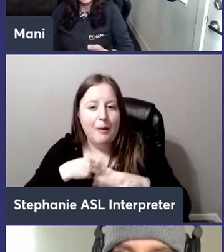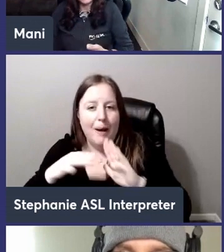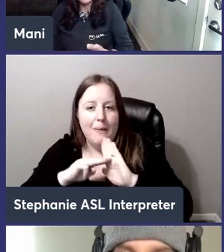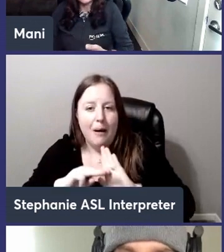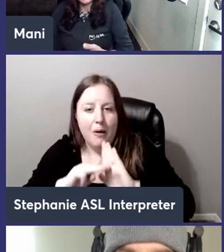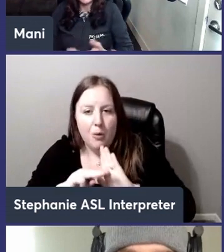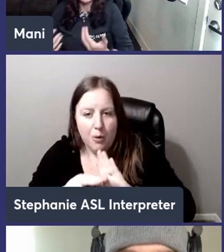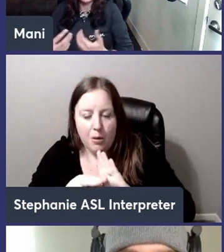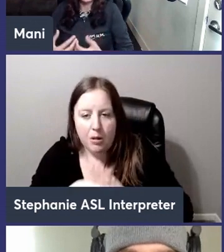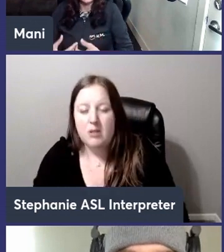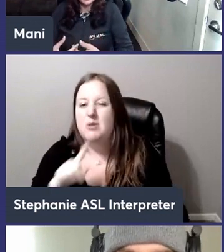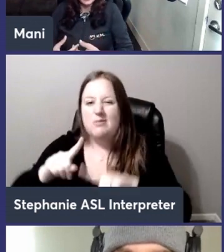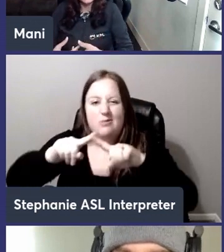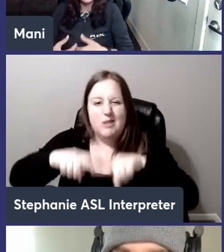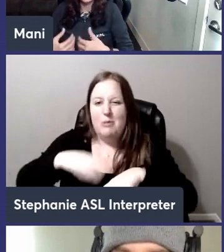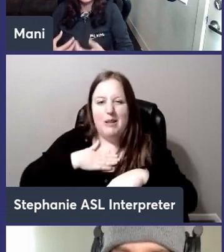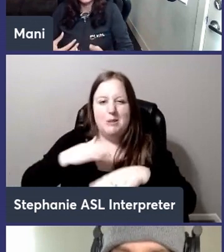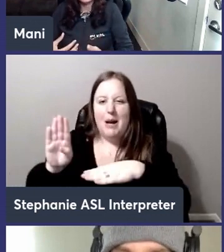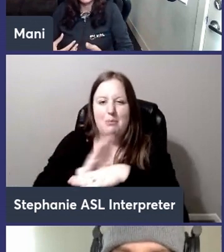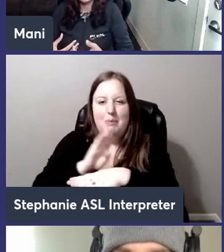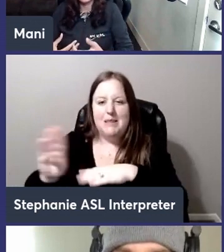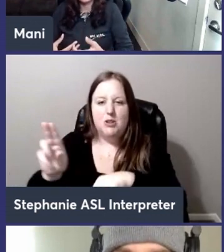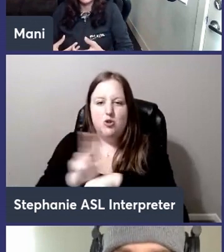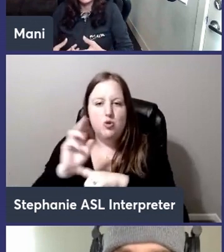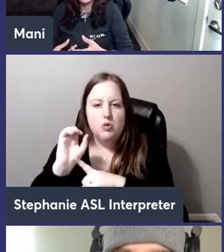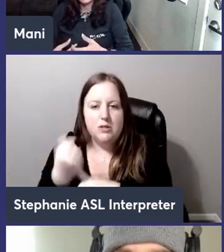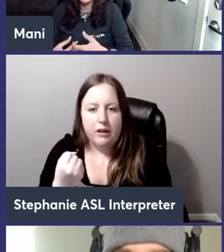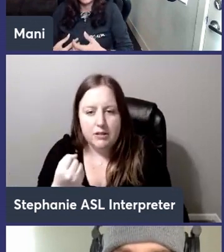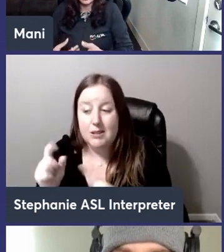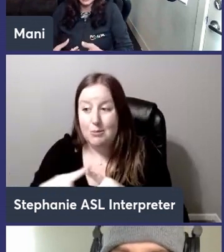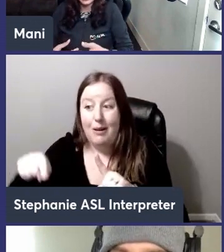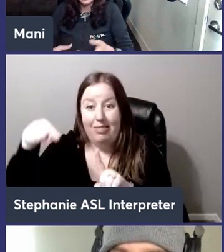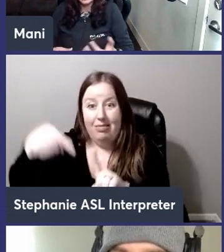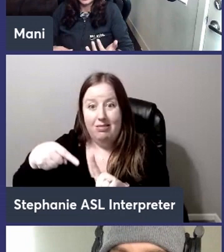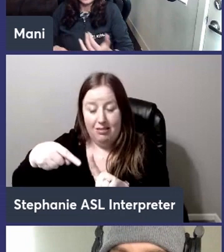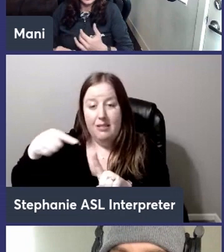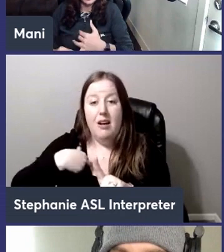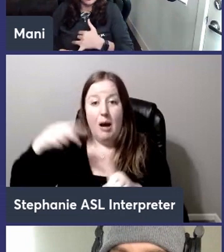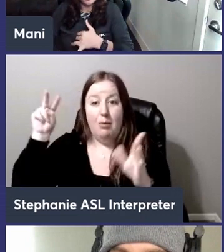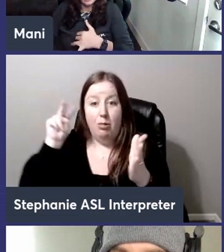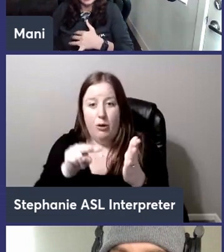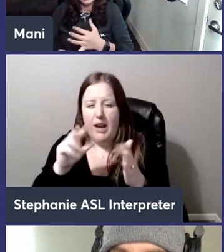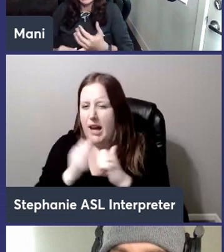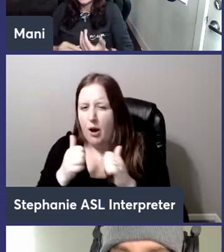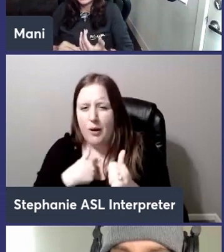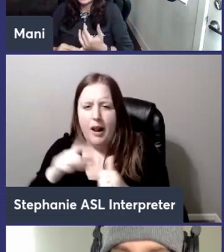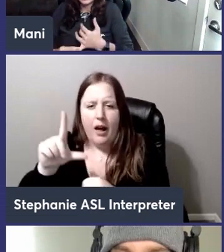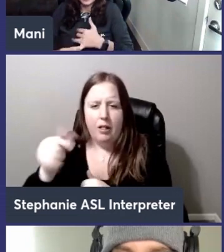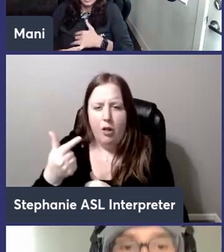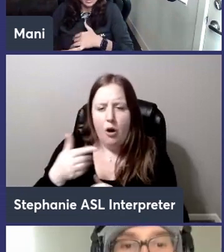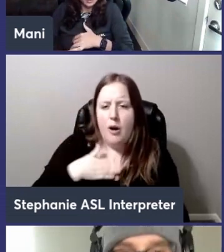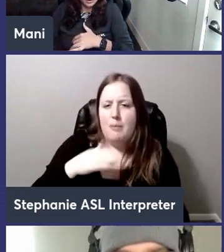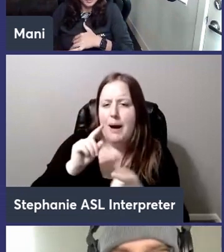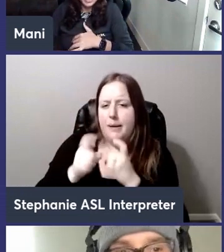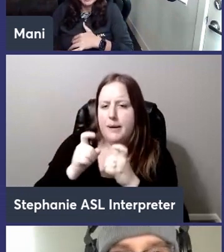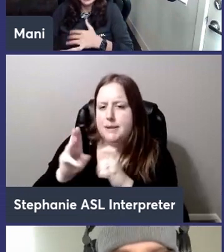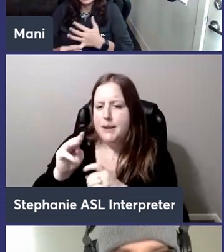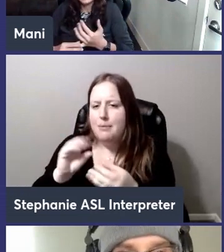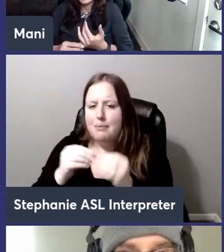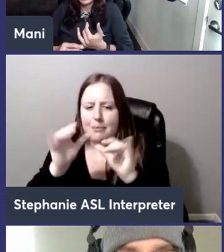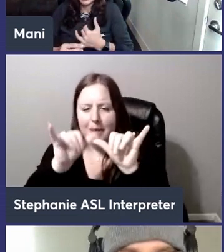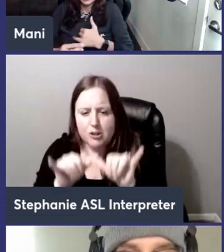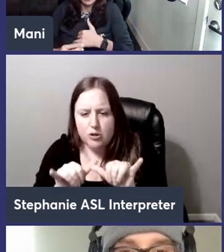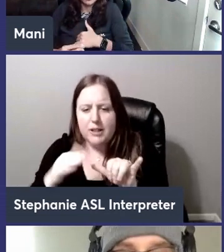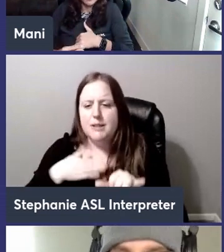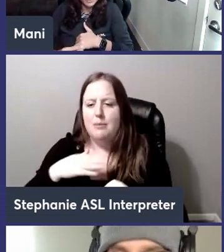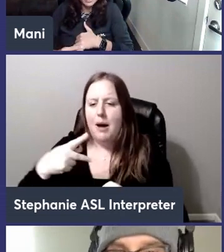depends on my business use case, but those are the primary things that I'm looking at. How can I log my custom metrics? How can I log parameters?